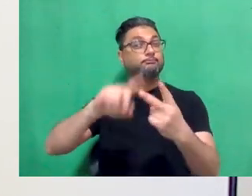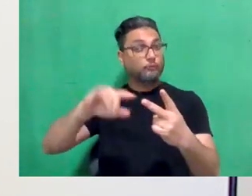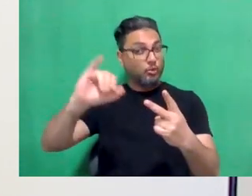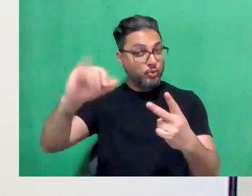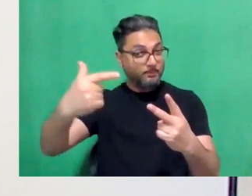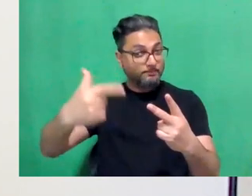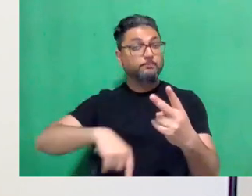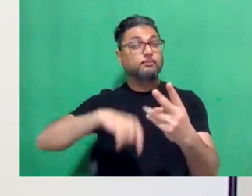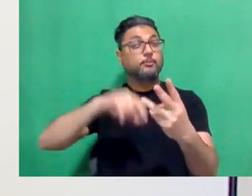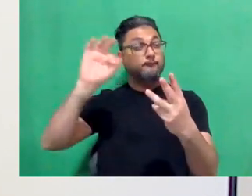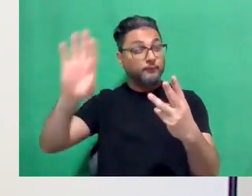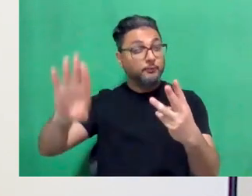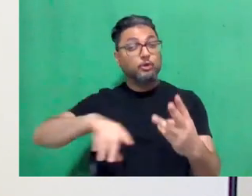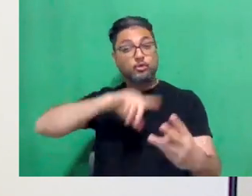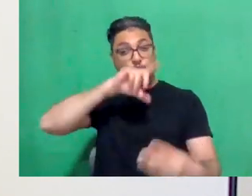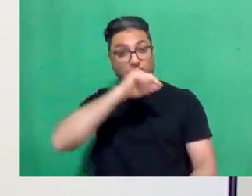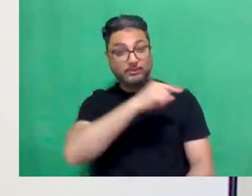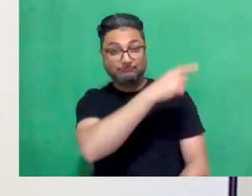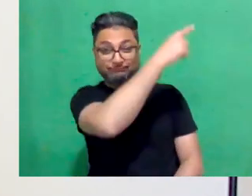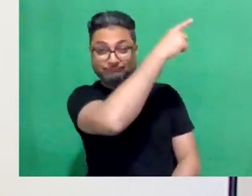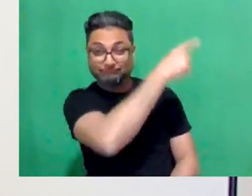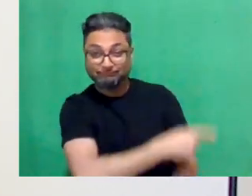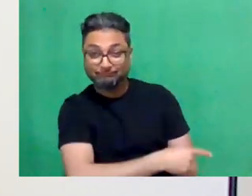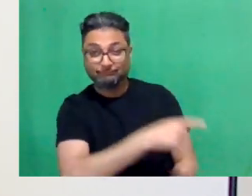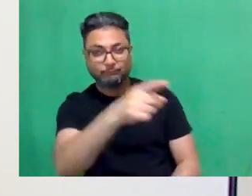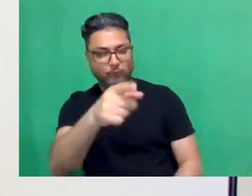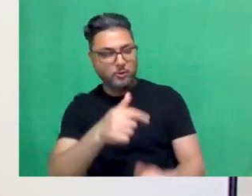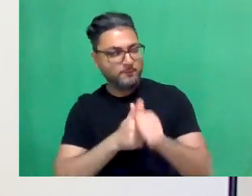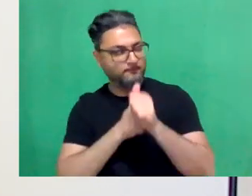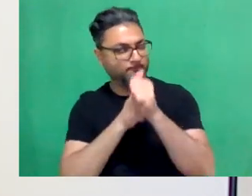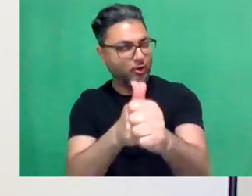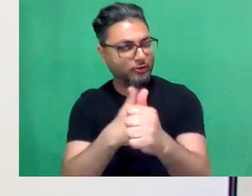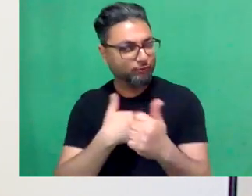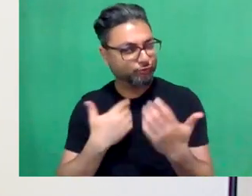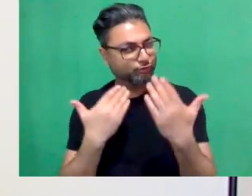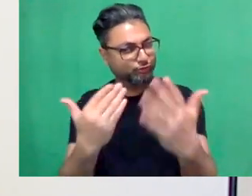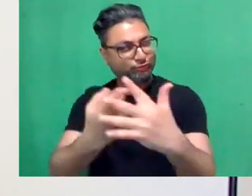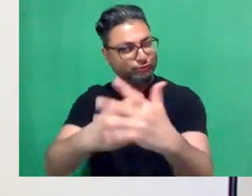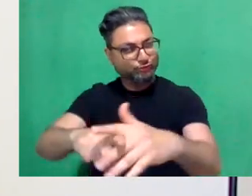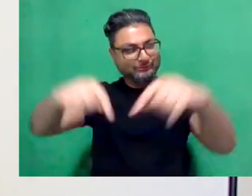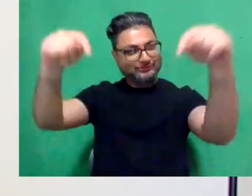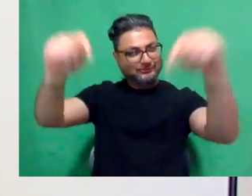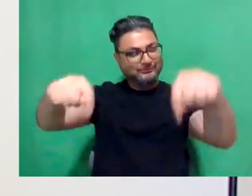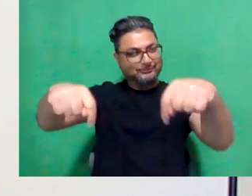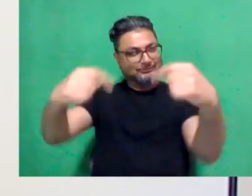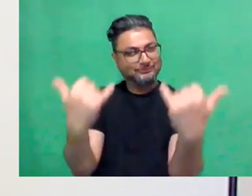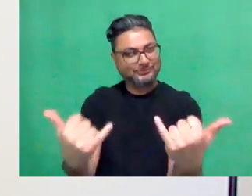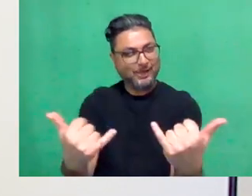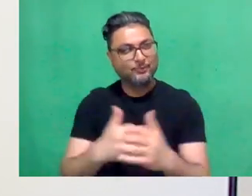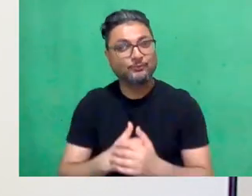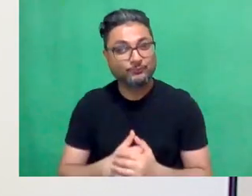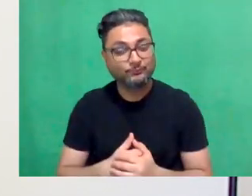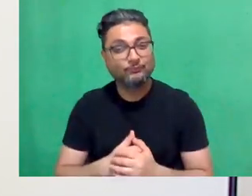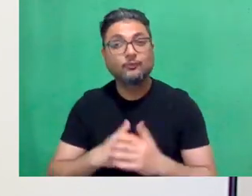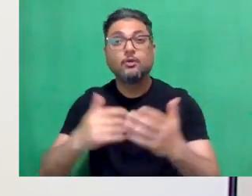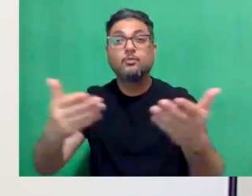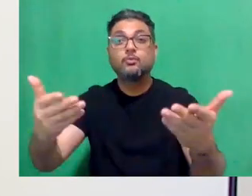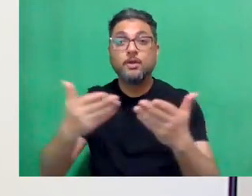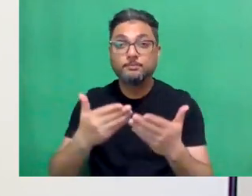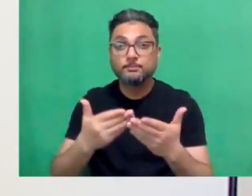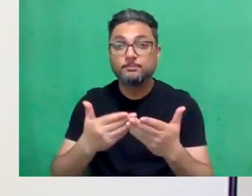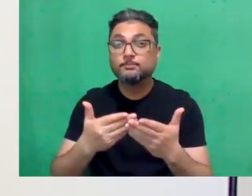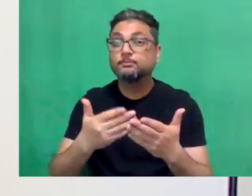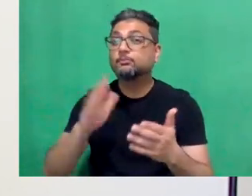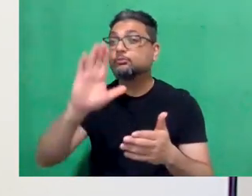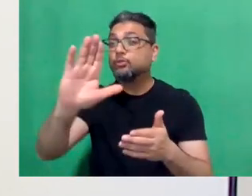Twitter right there on the screen. Then, share your welcome to your college community in the comments on any